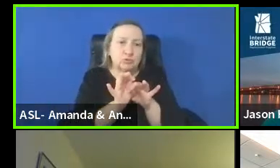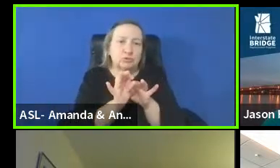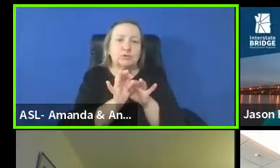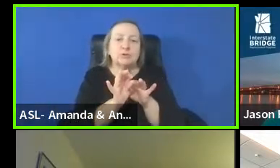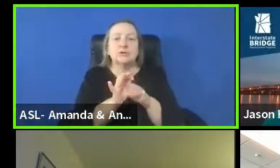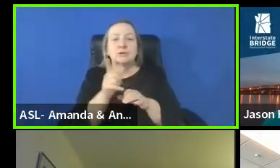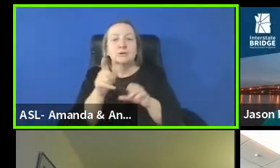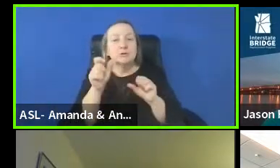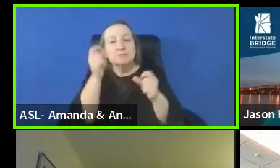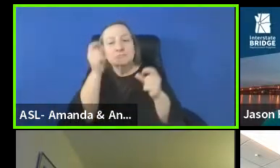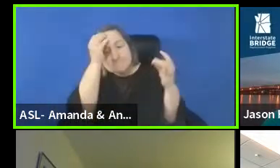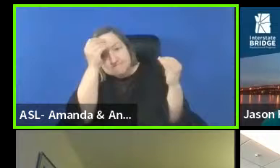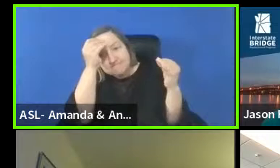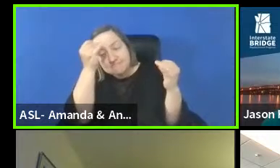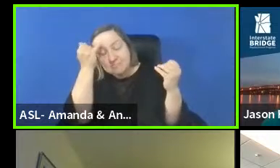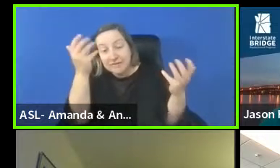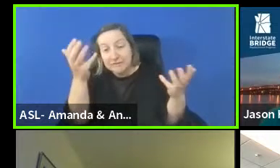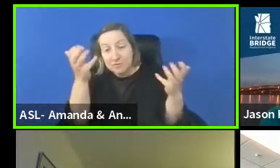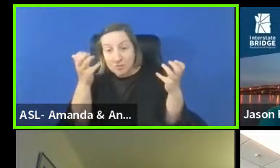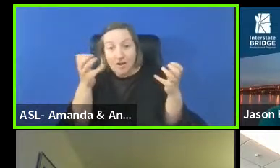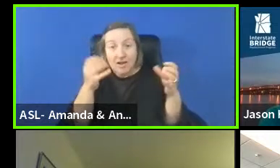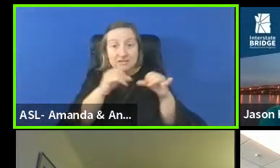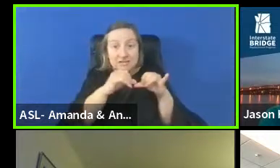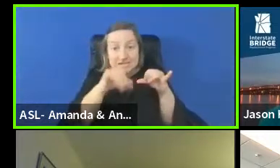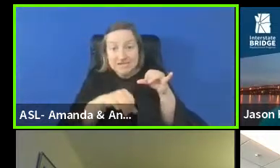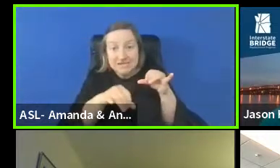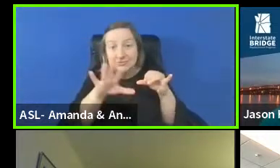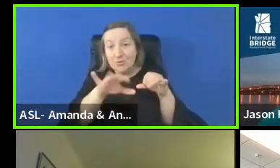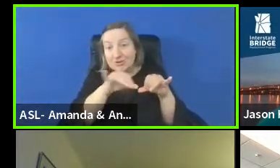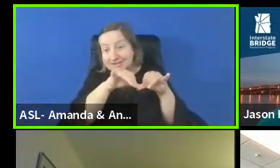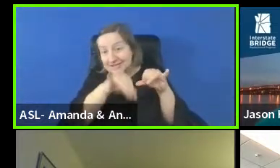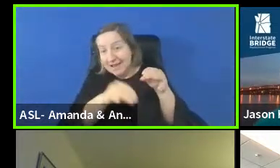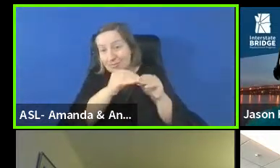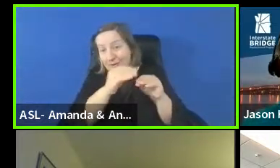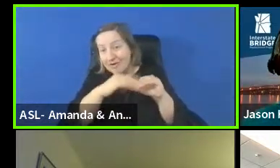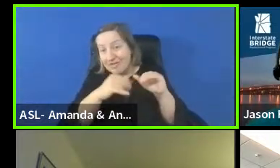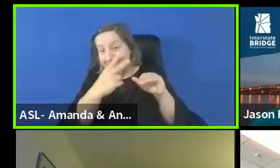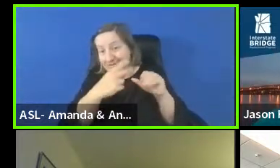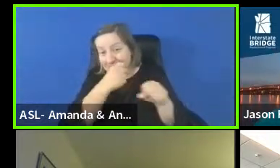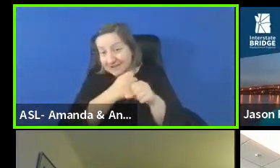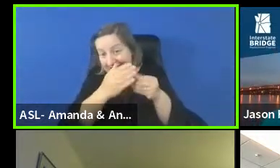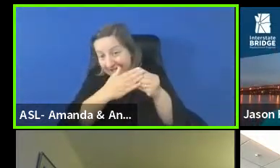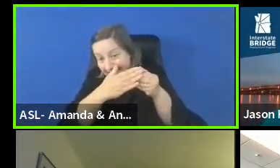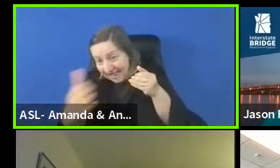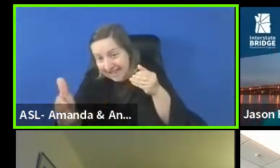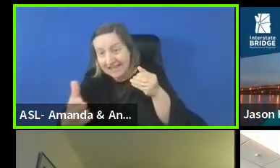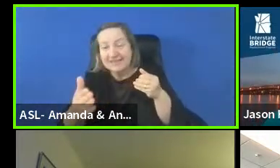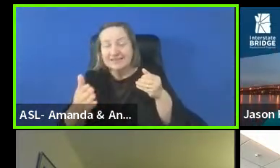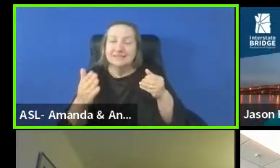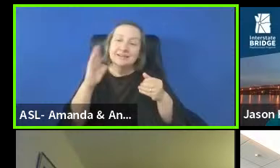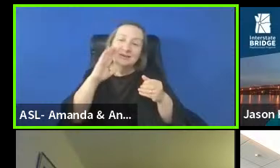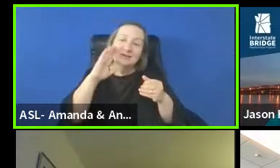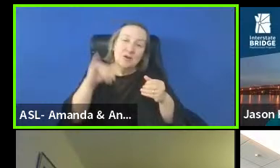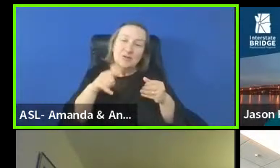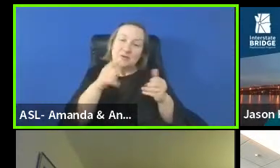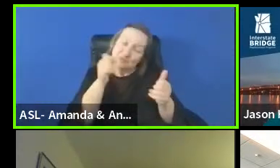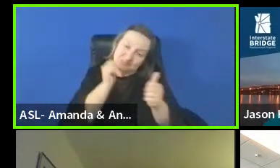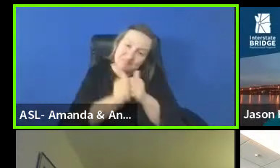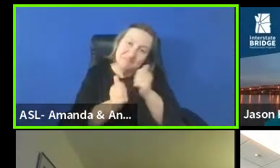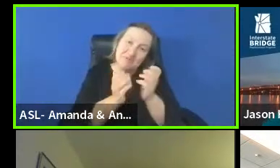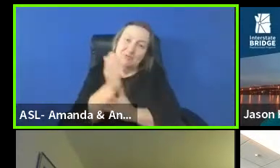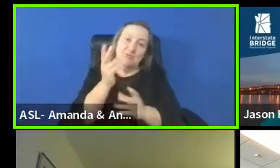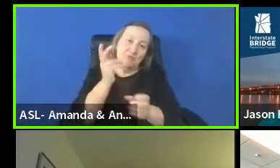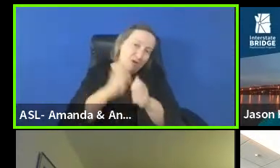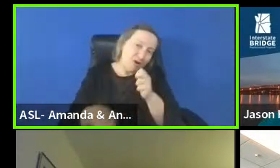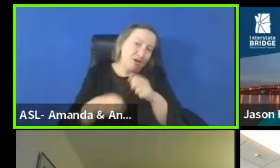as you consider whether you want to extend your stay on this committee, know that you've made it through the toughest